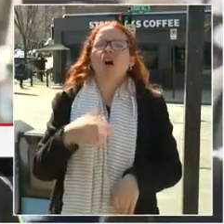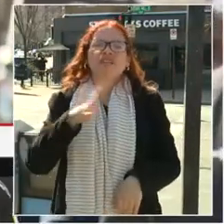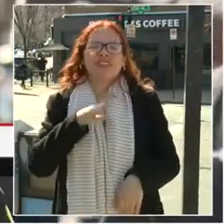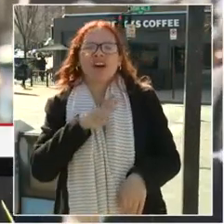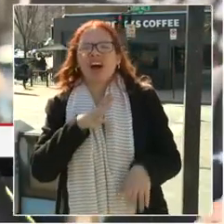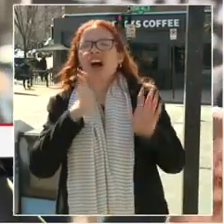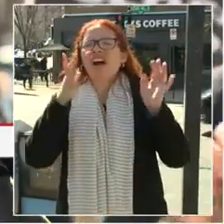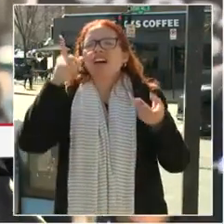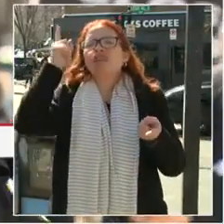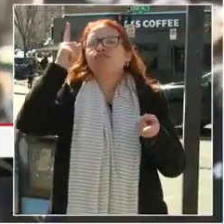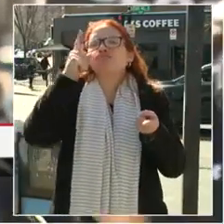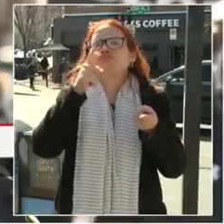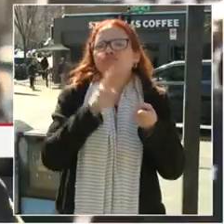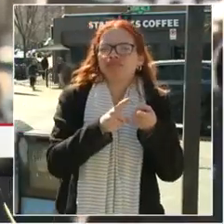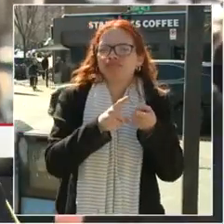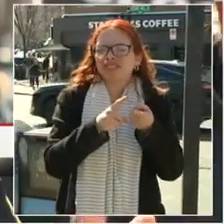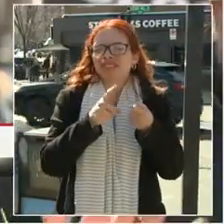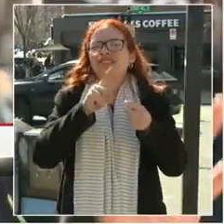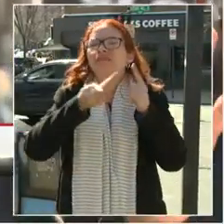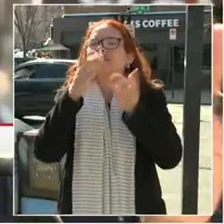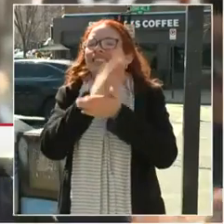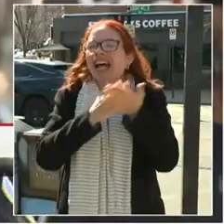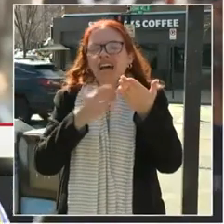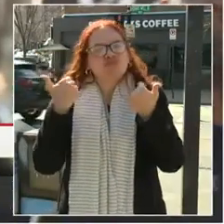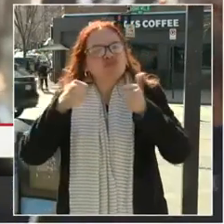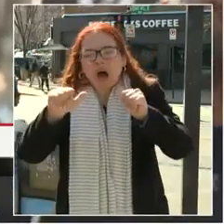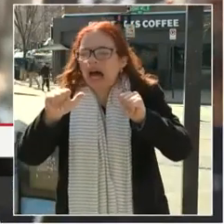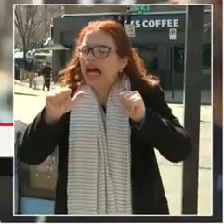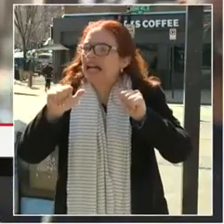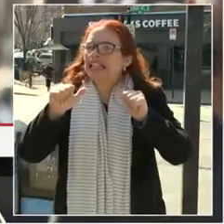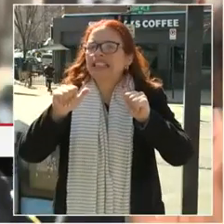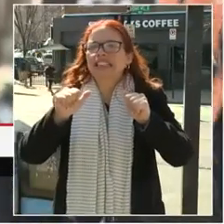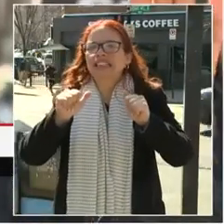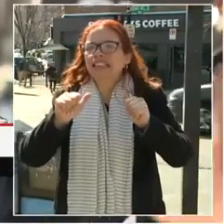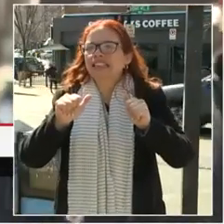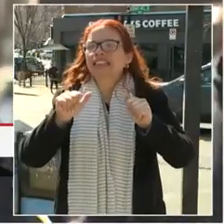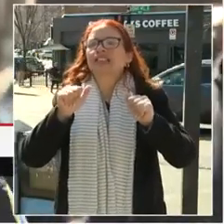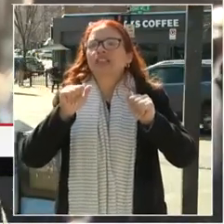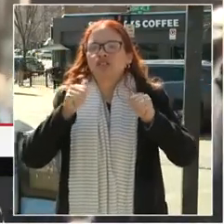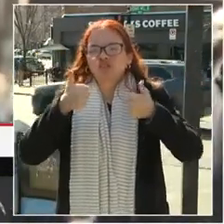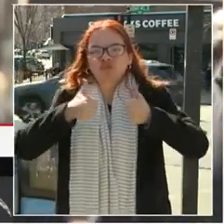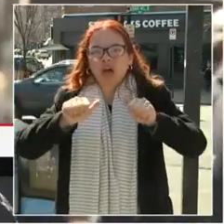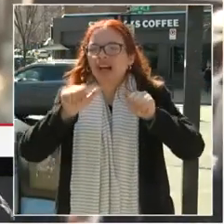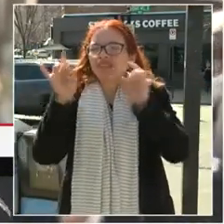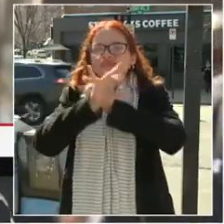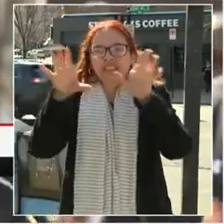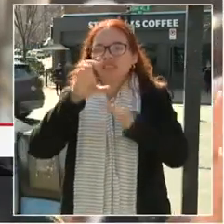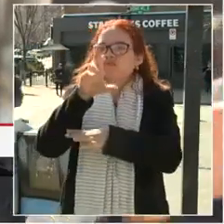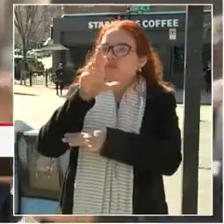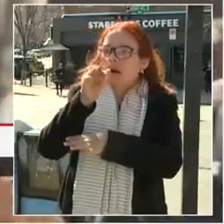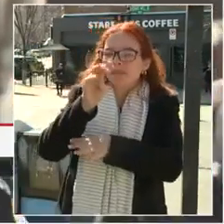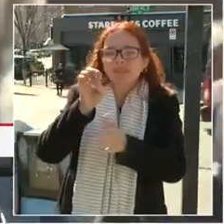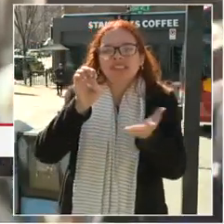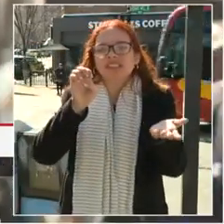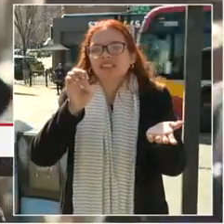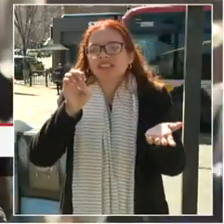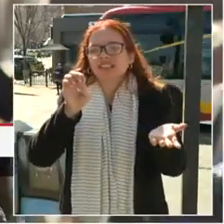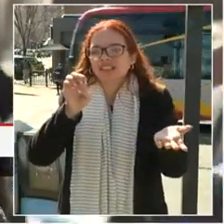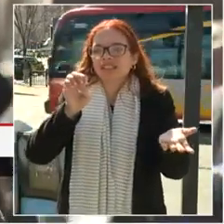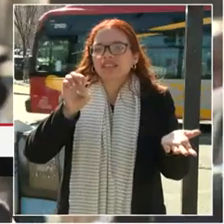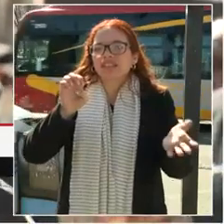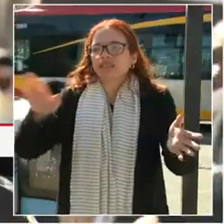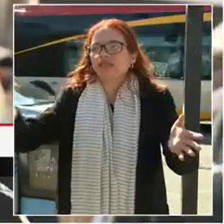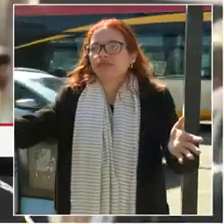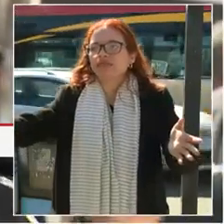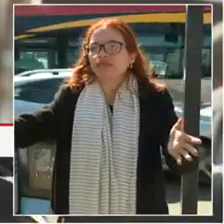the lowest number is, and some people try to do that, say, oh, well, crime went down last year. Violent crime was down last year. Well, you talk to community members about